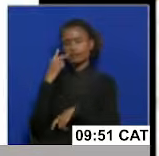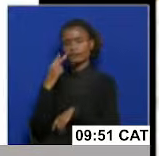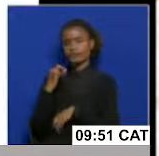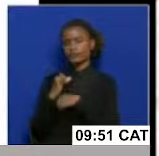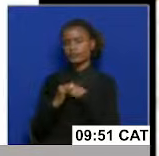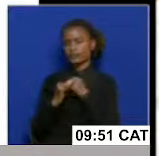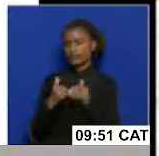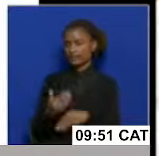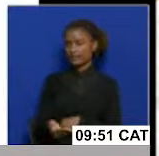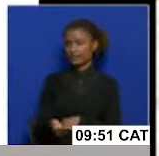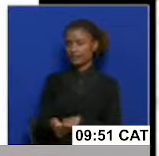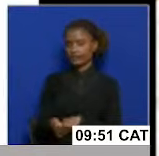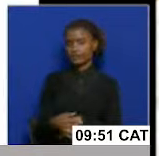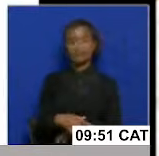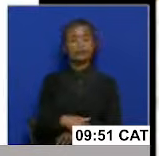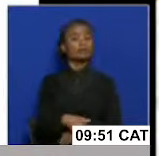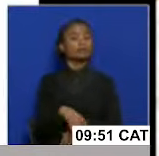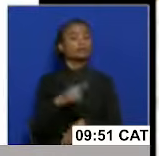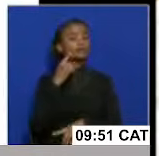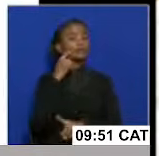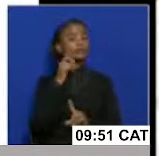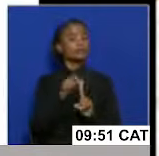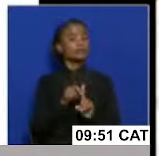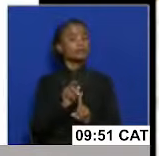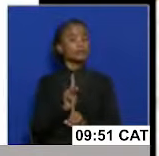Witness K, you can continue to paragraph 5, please.